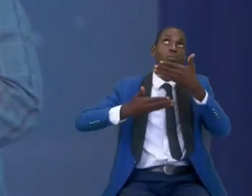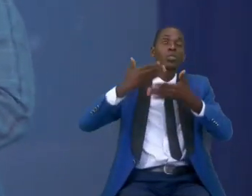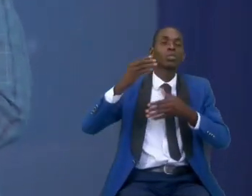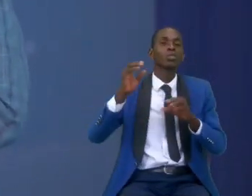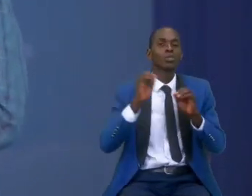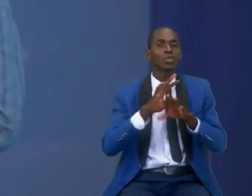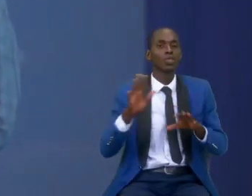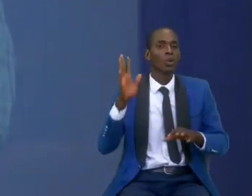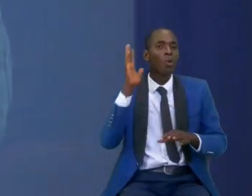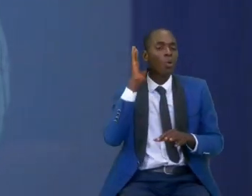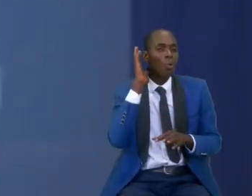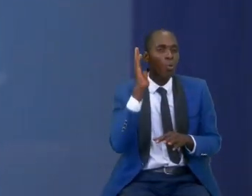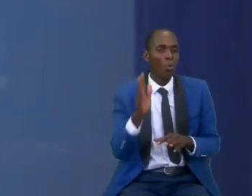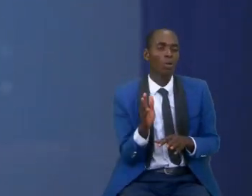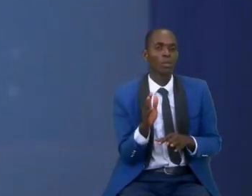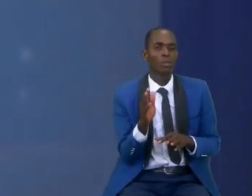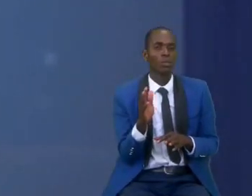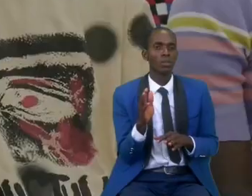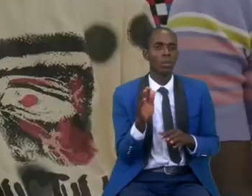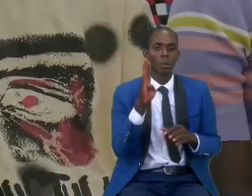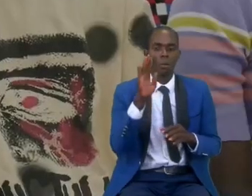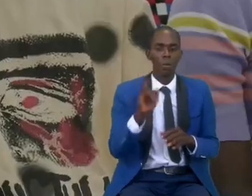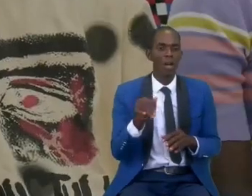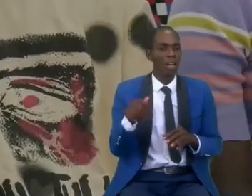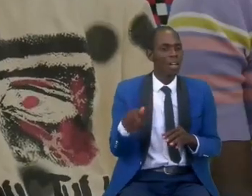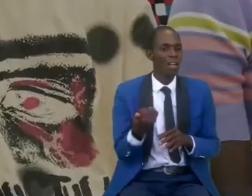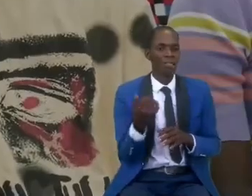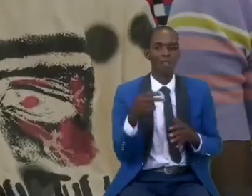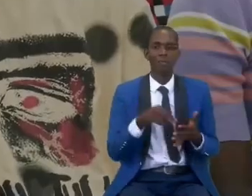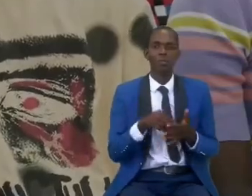means hurt you. Amen.